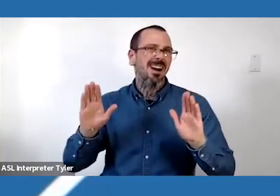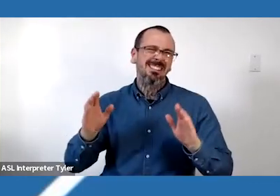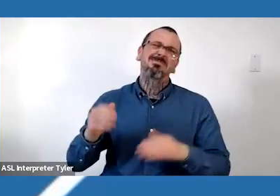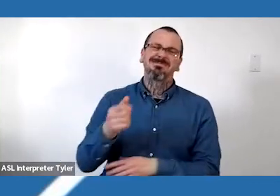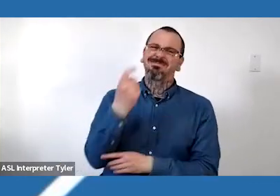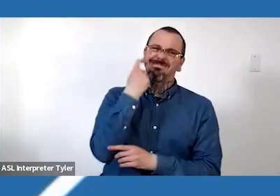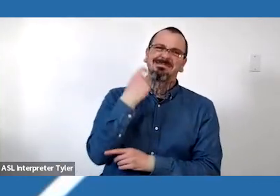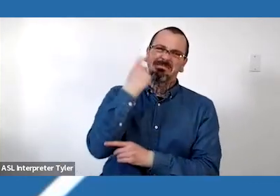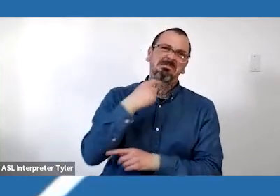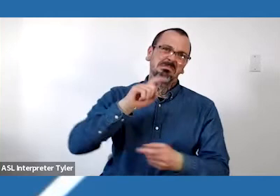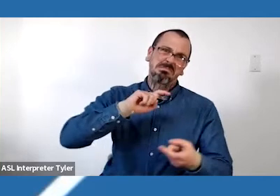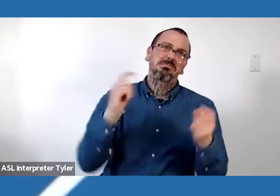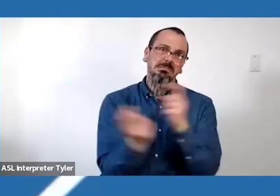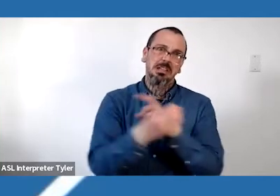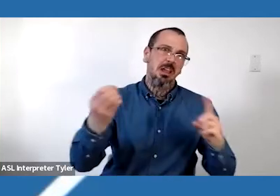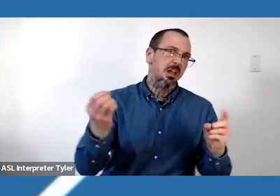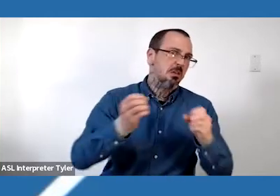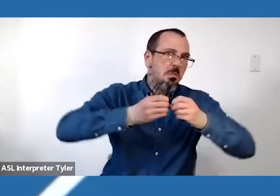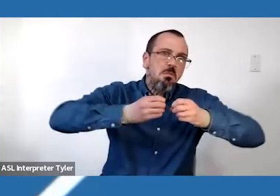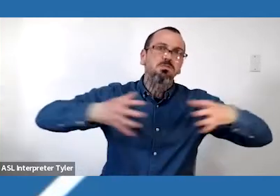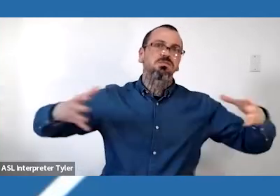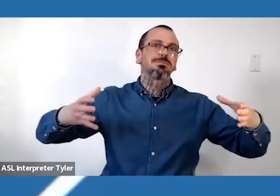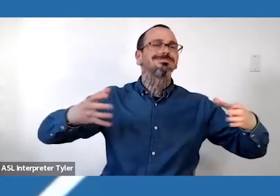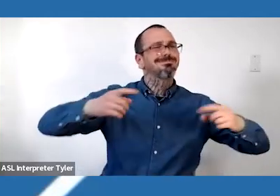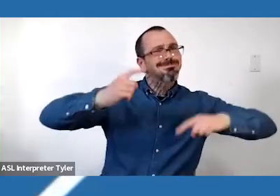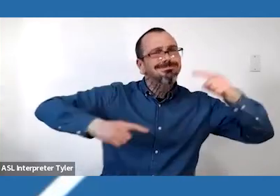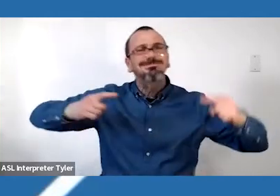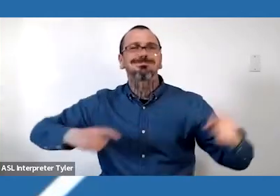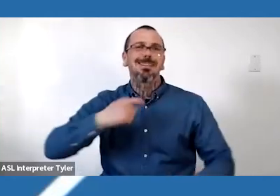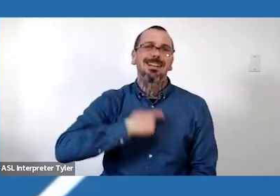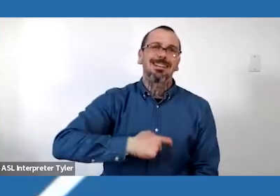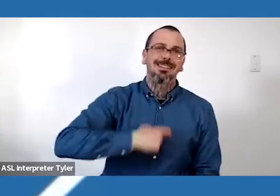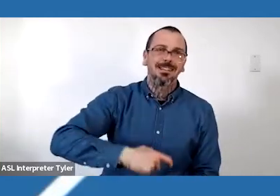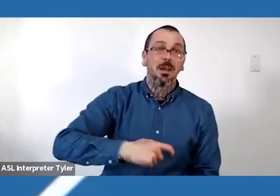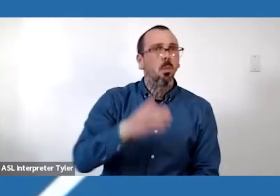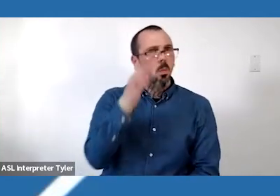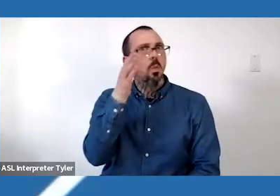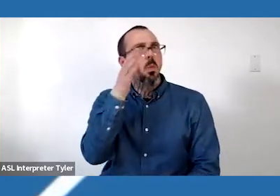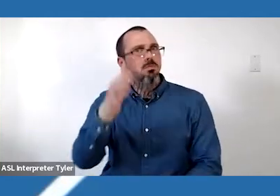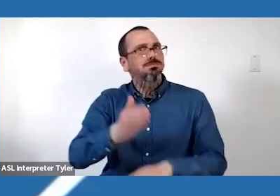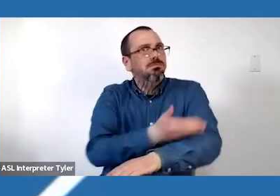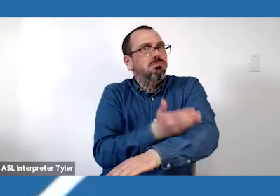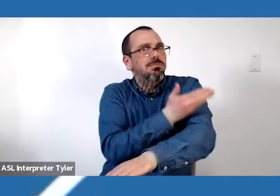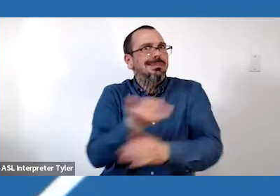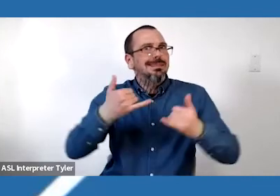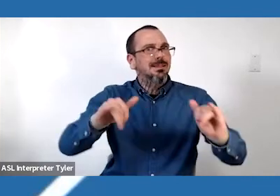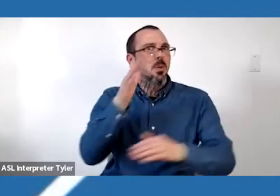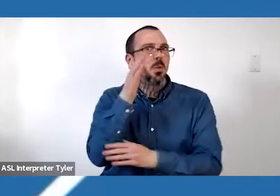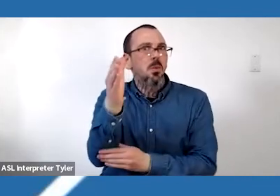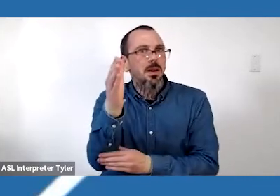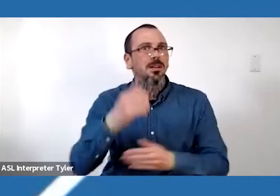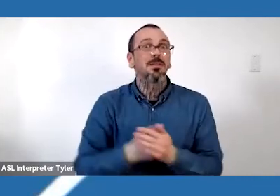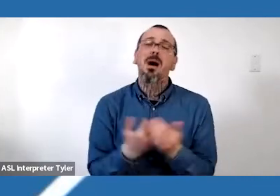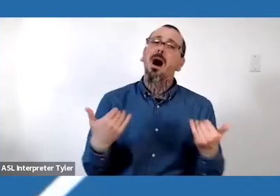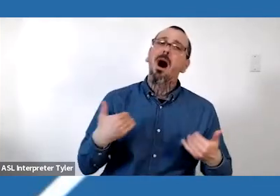2SLGBTQIA+ community. Still room for growth. And we still have some projects specific for queer men, such as the Sex Now survey, the